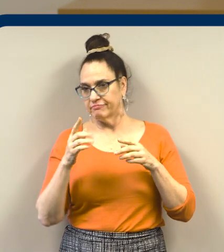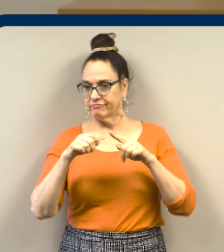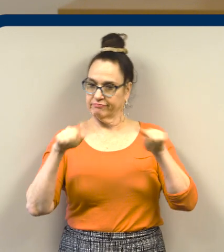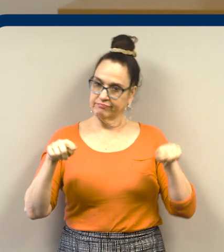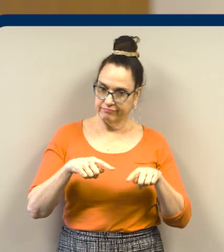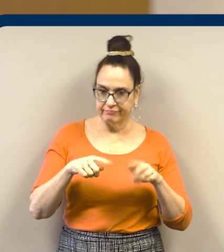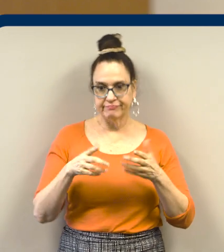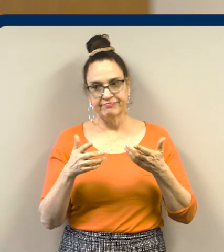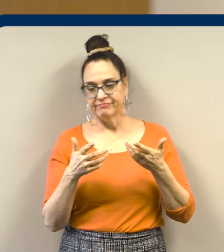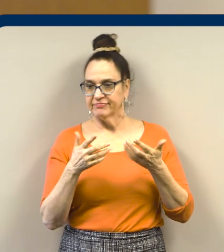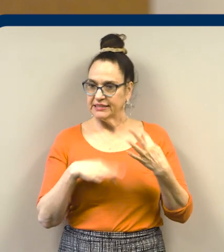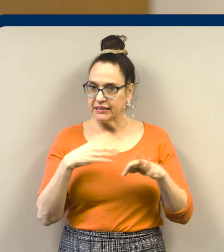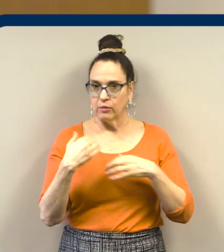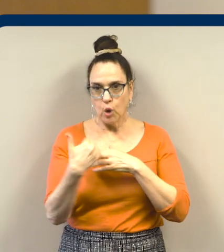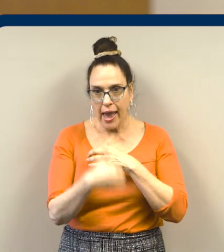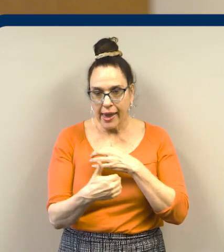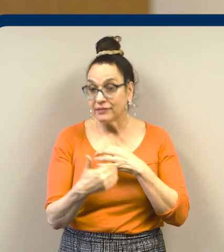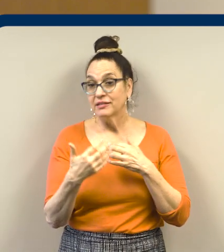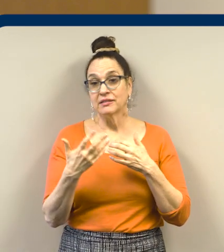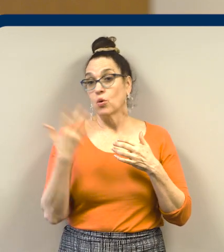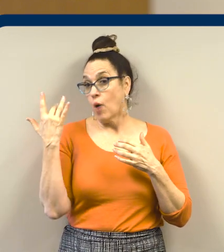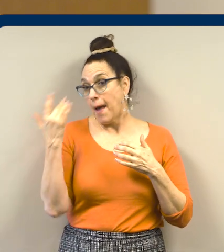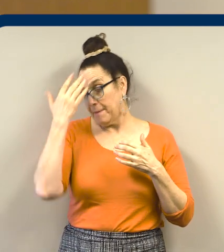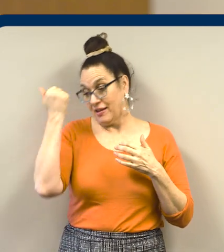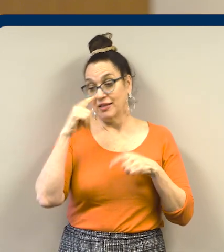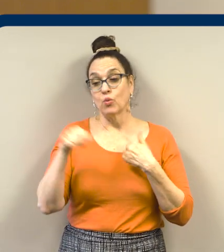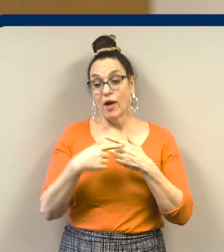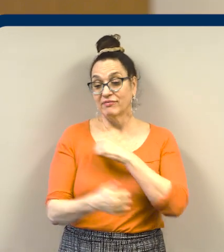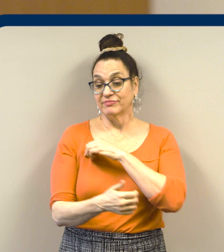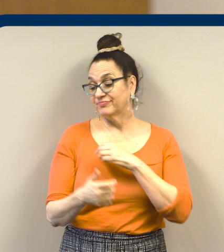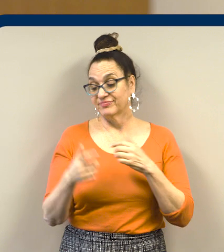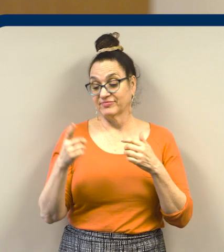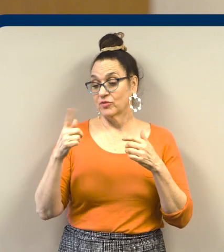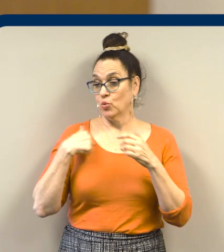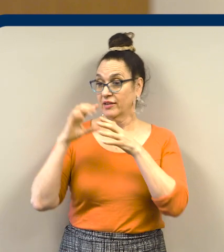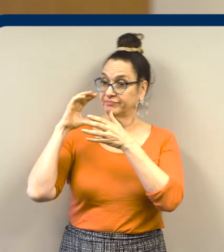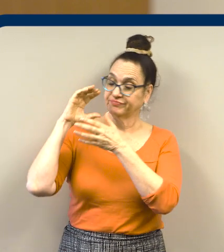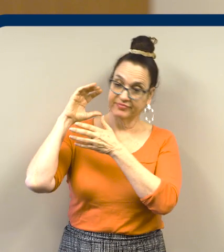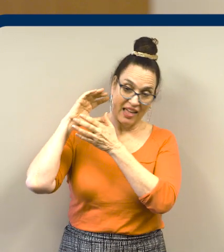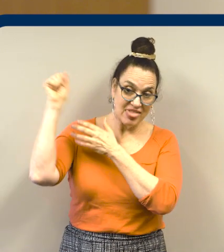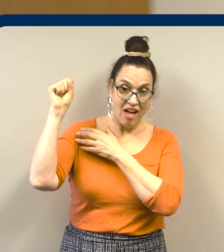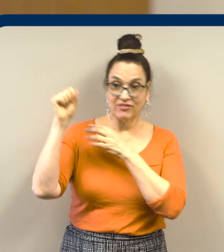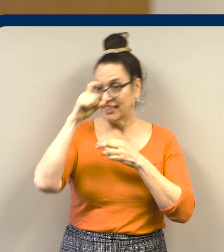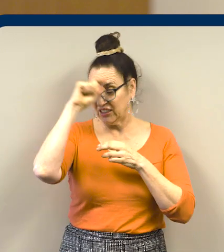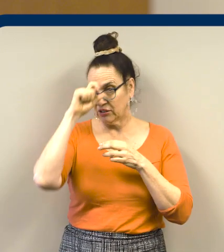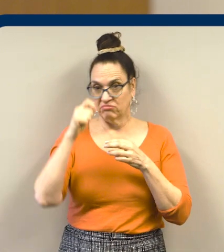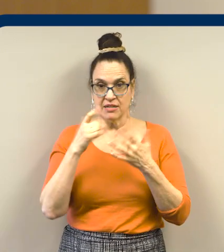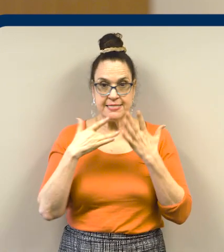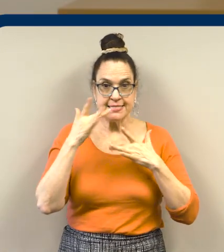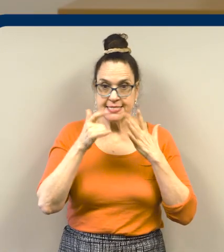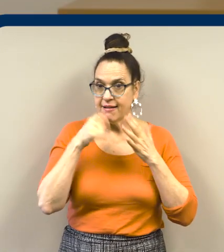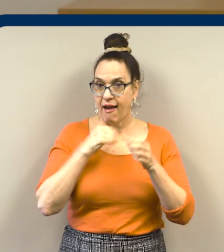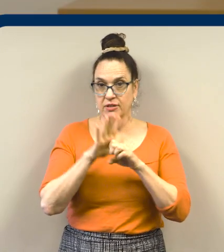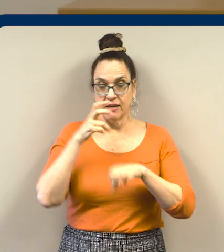Passover because it reminds us when the Israelites left Egypt, they did not have the time to let the bread leaven and